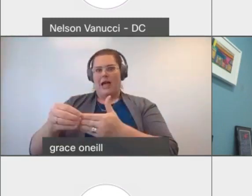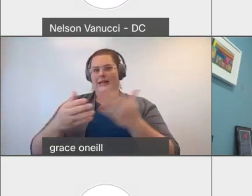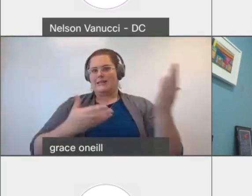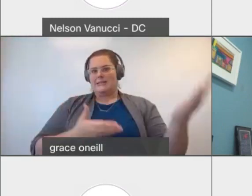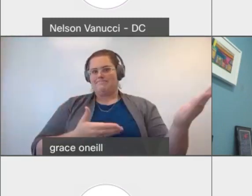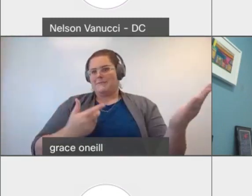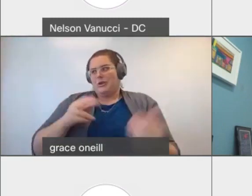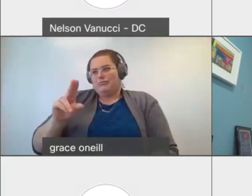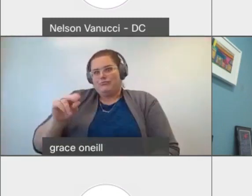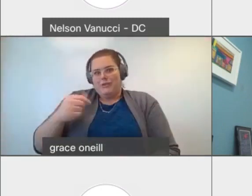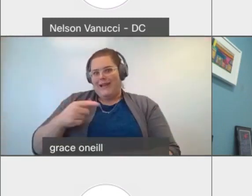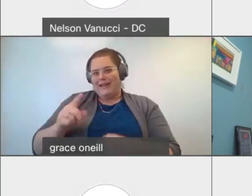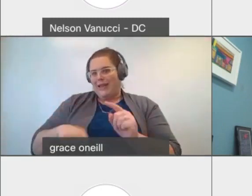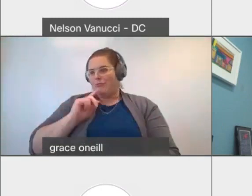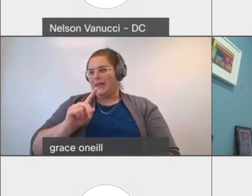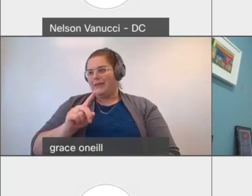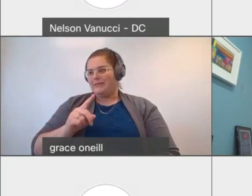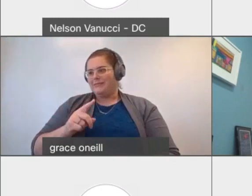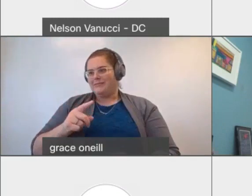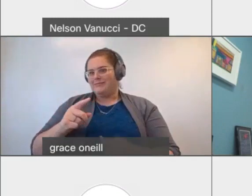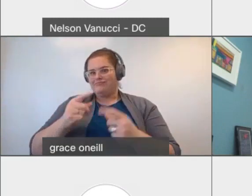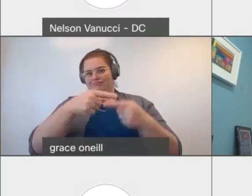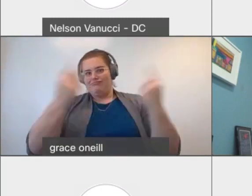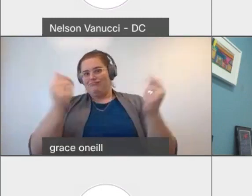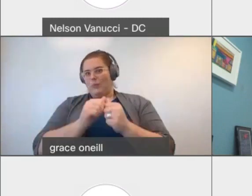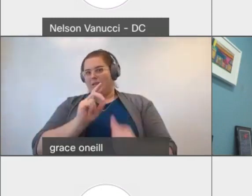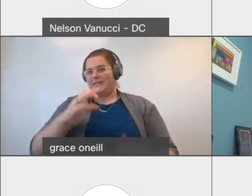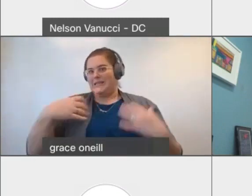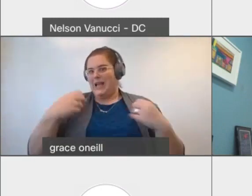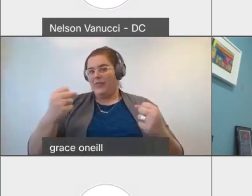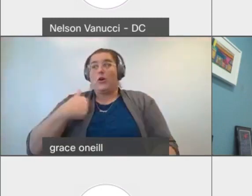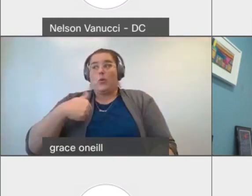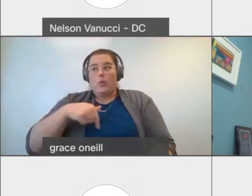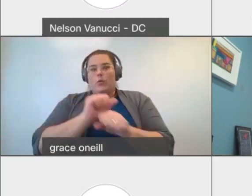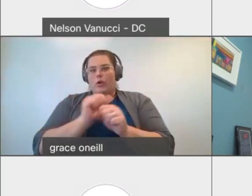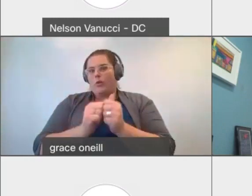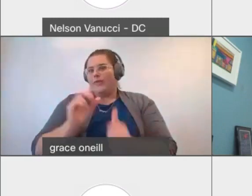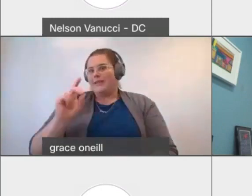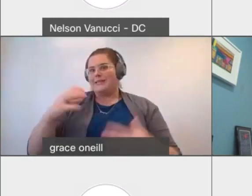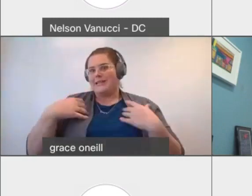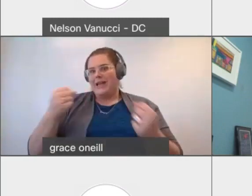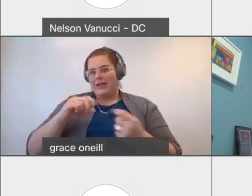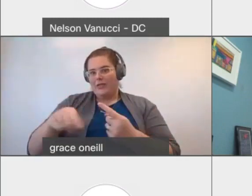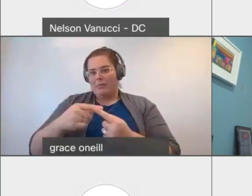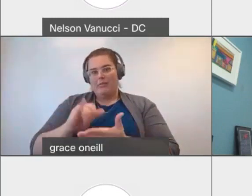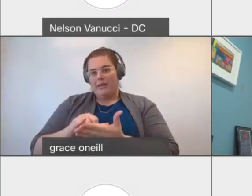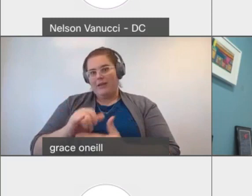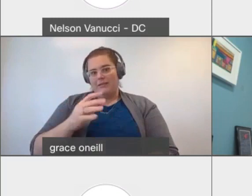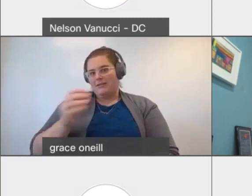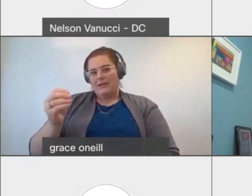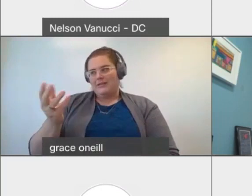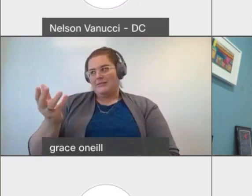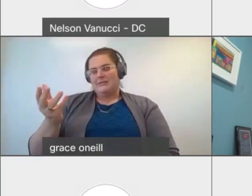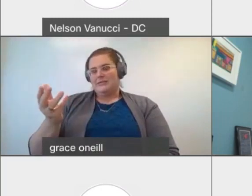no, I can't really. I mean, what I can say is that we work with DC health on these, and, you